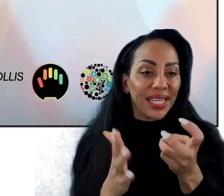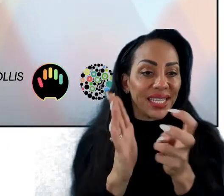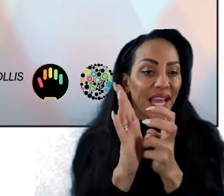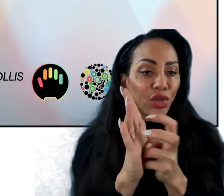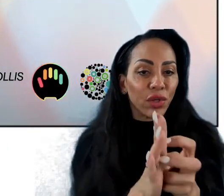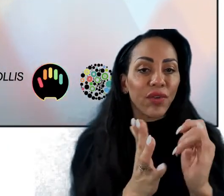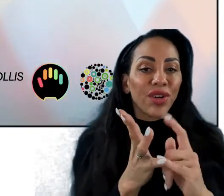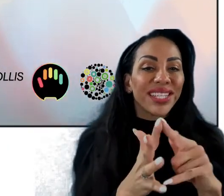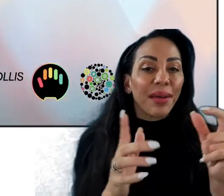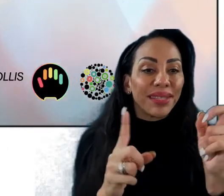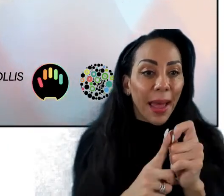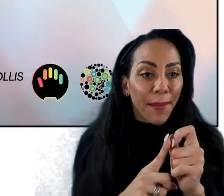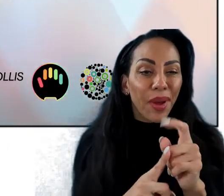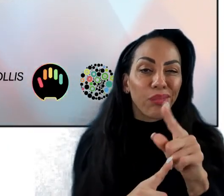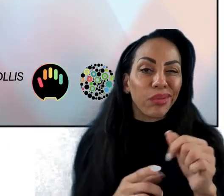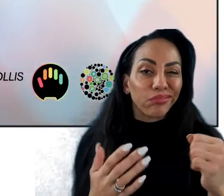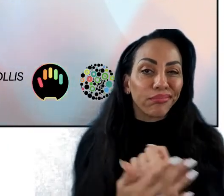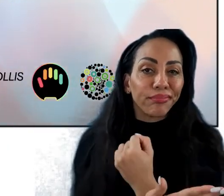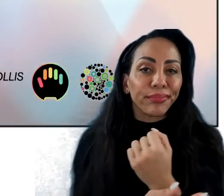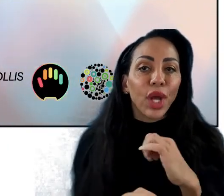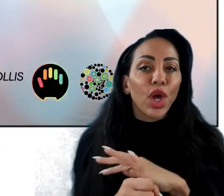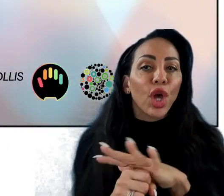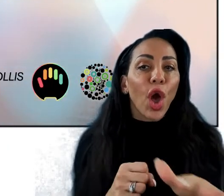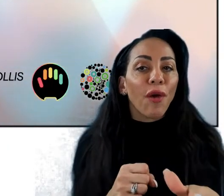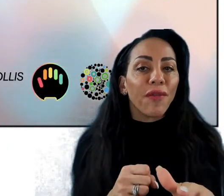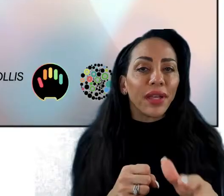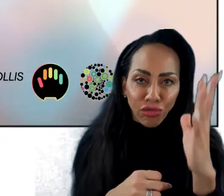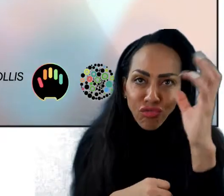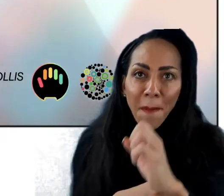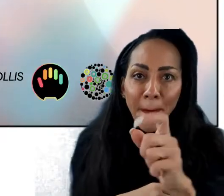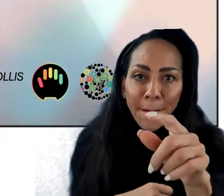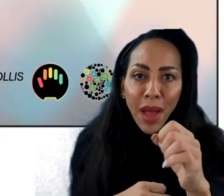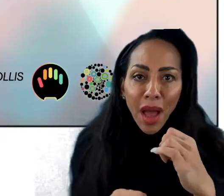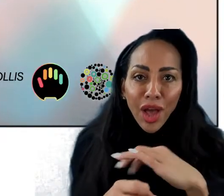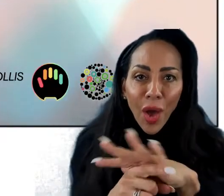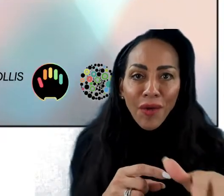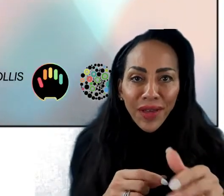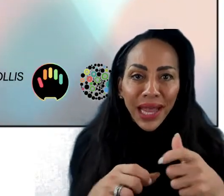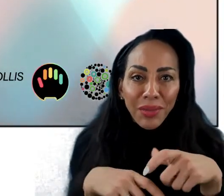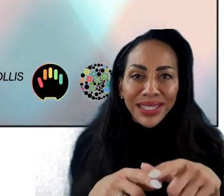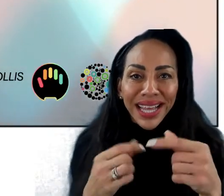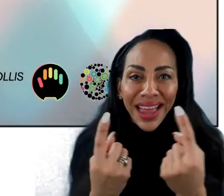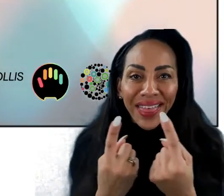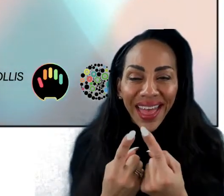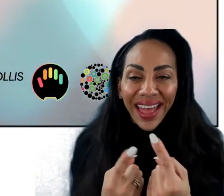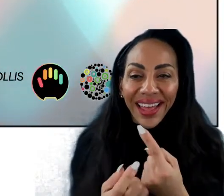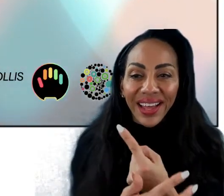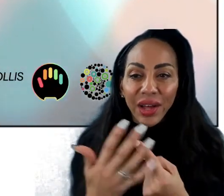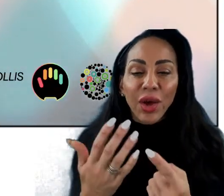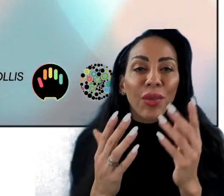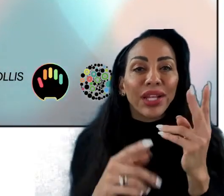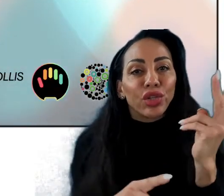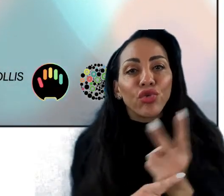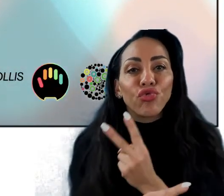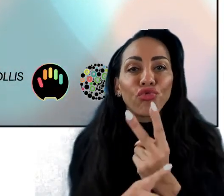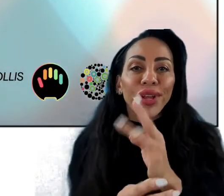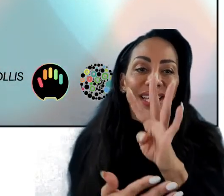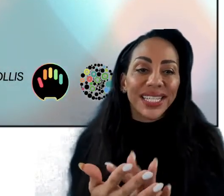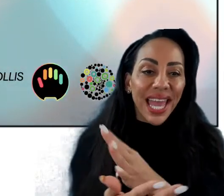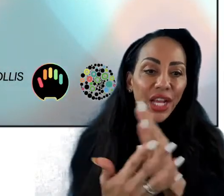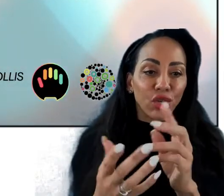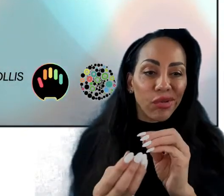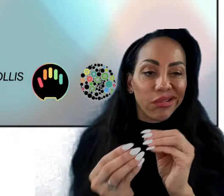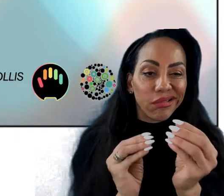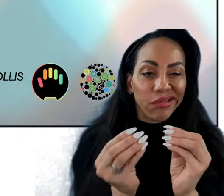but sadly COVID hit. And remember COVID? That's still a thing. It hit and we had to reschedule, sadly. So the talk's gone through a lot